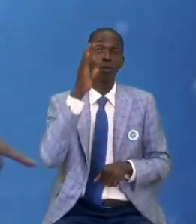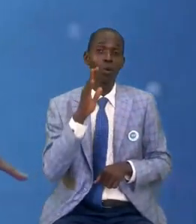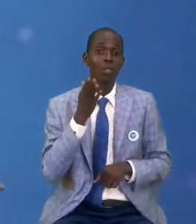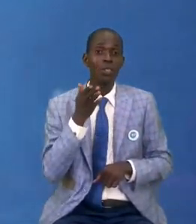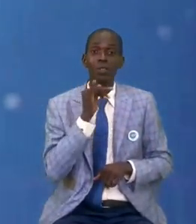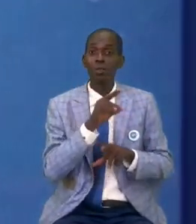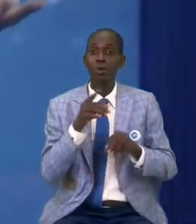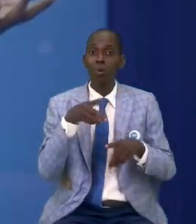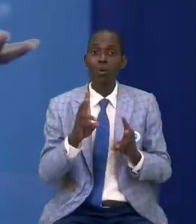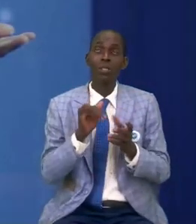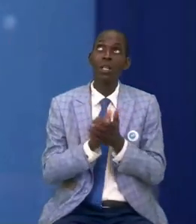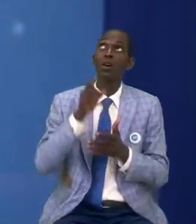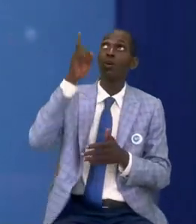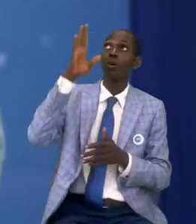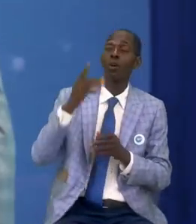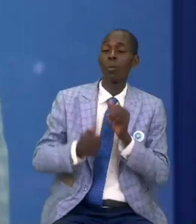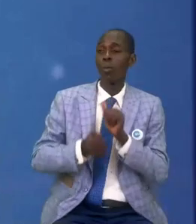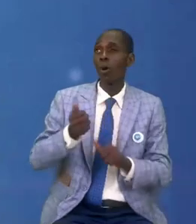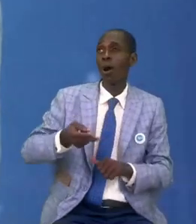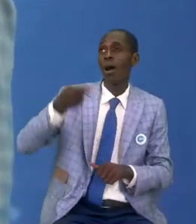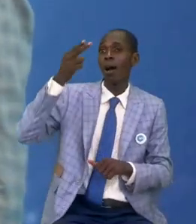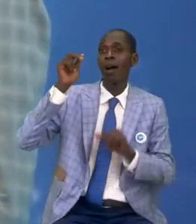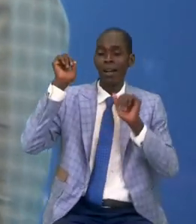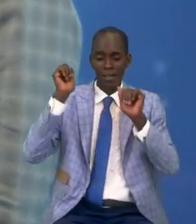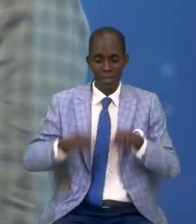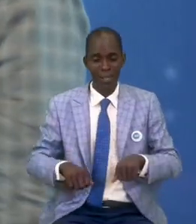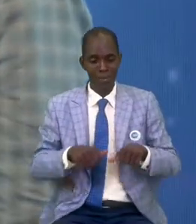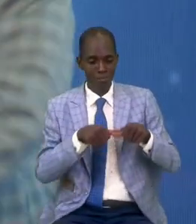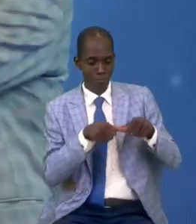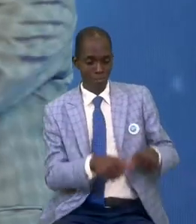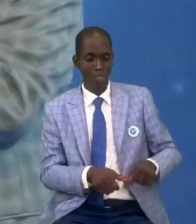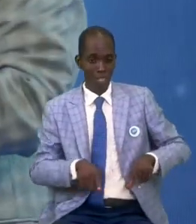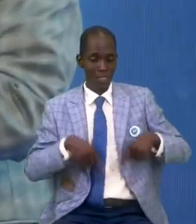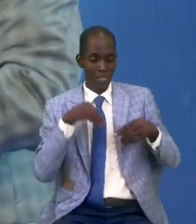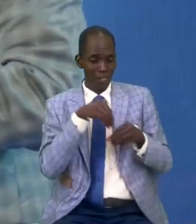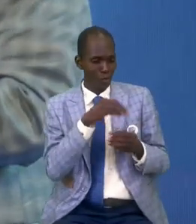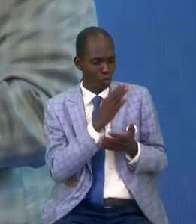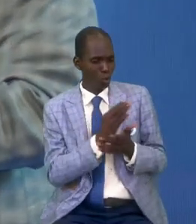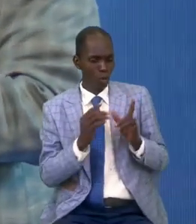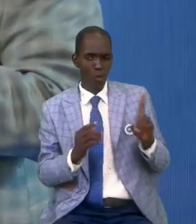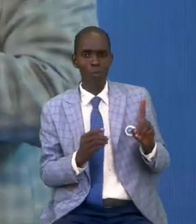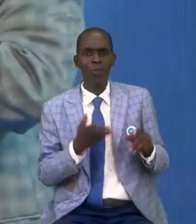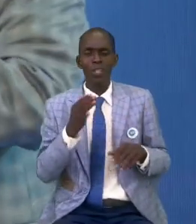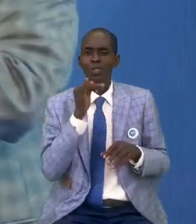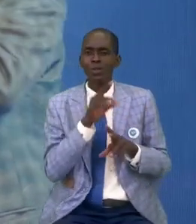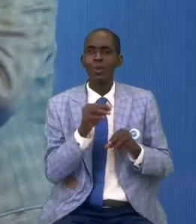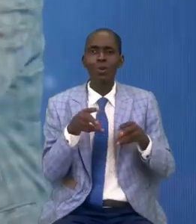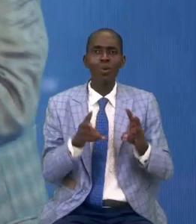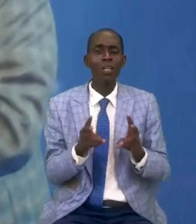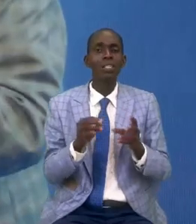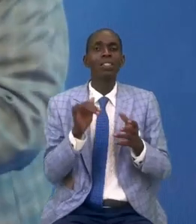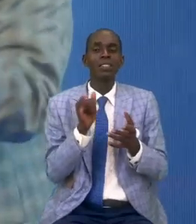somebody and if somebody, there's no way that Christ, the Savior, the Redeemer, and the wonder